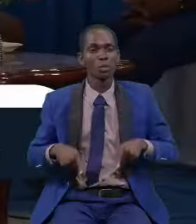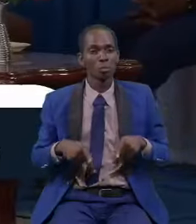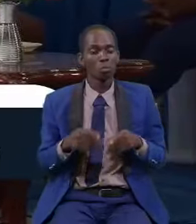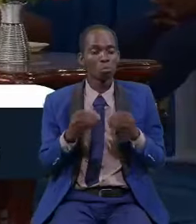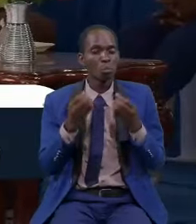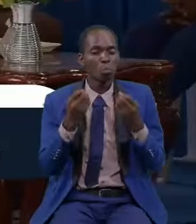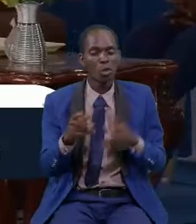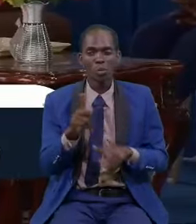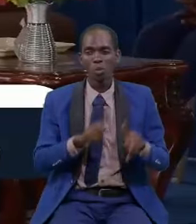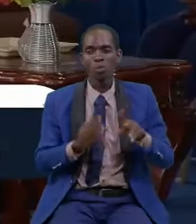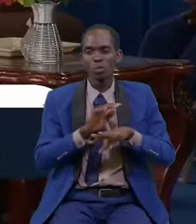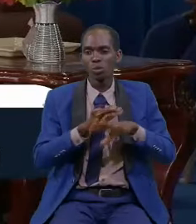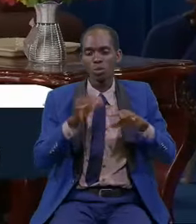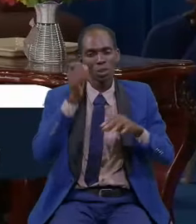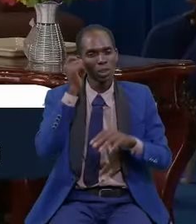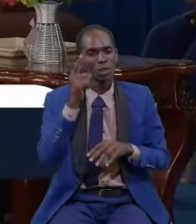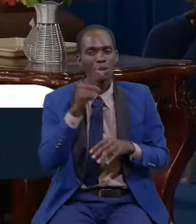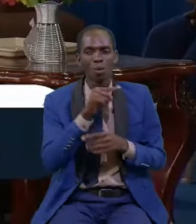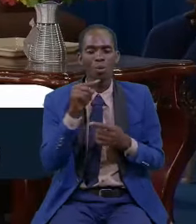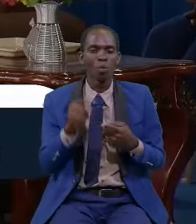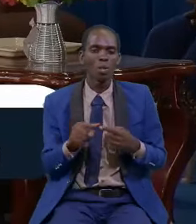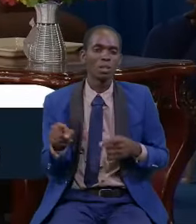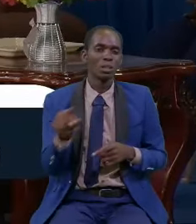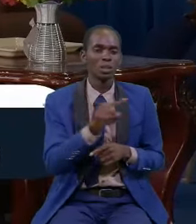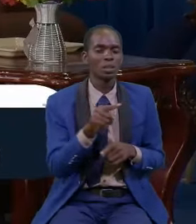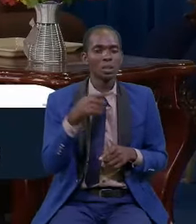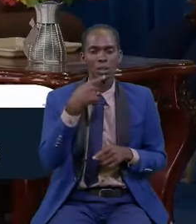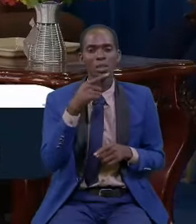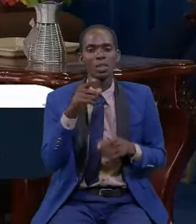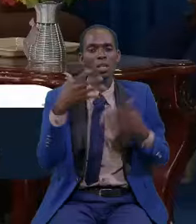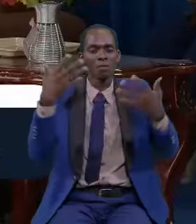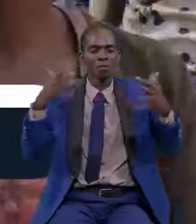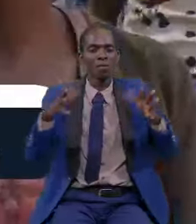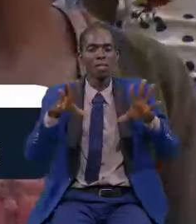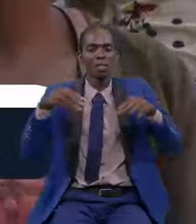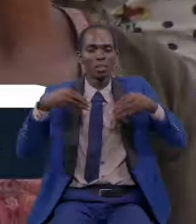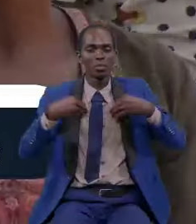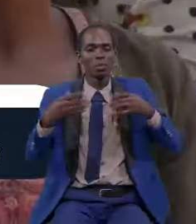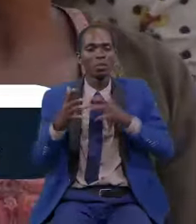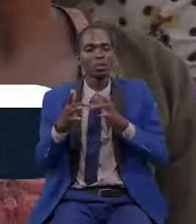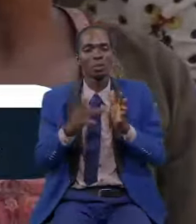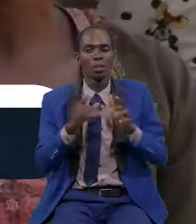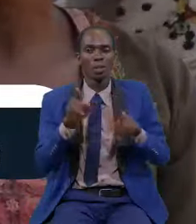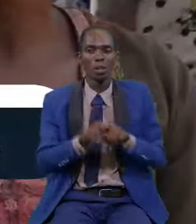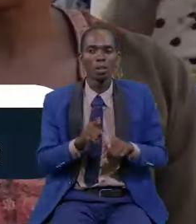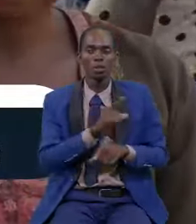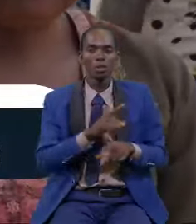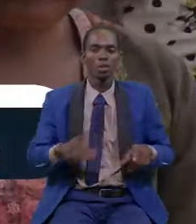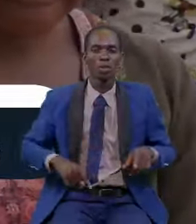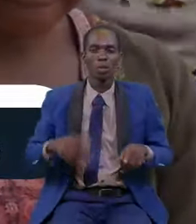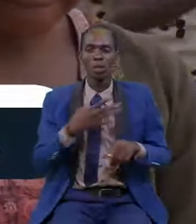it says they receive Jesus as their Savior and Lord, that